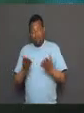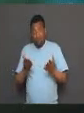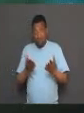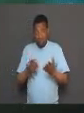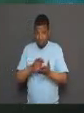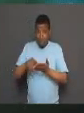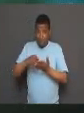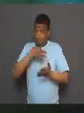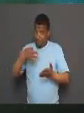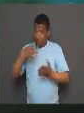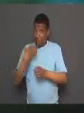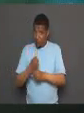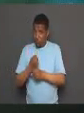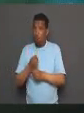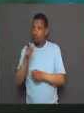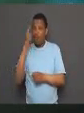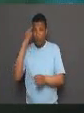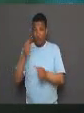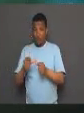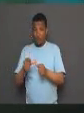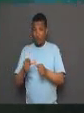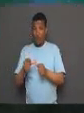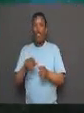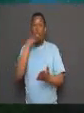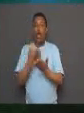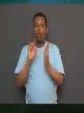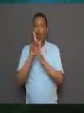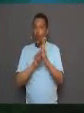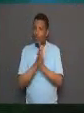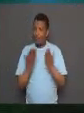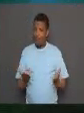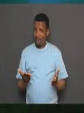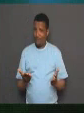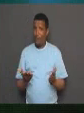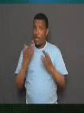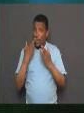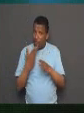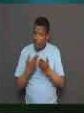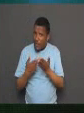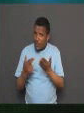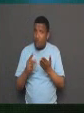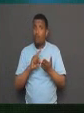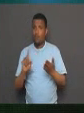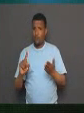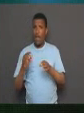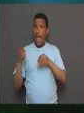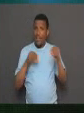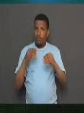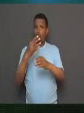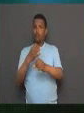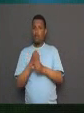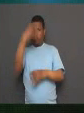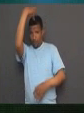If you took good notes, you will remember that an economic policy refers to an action